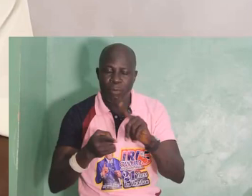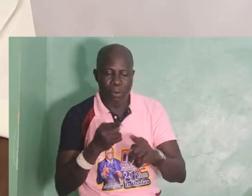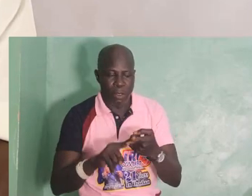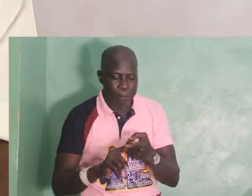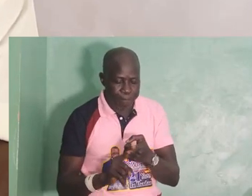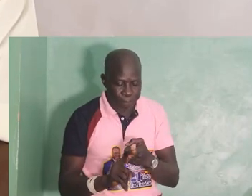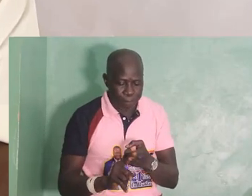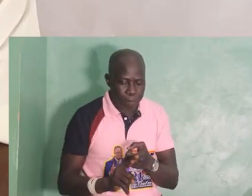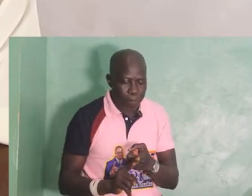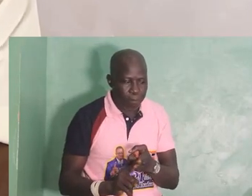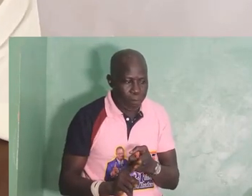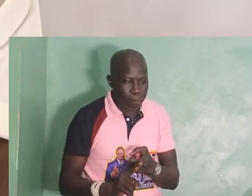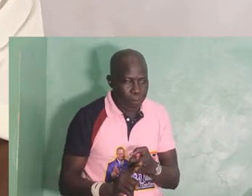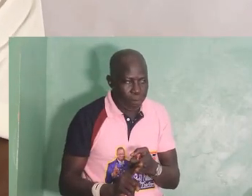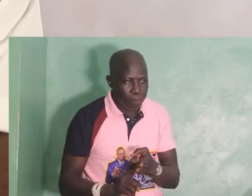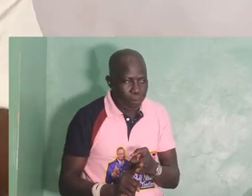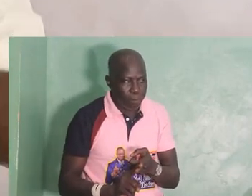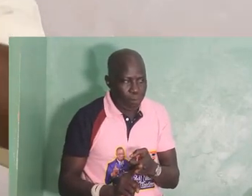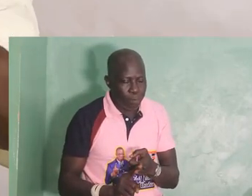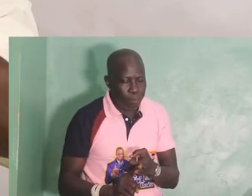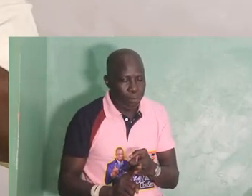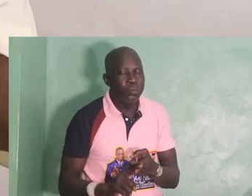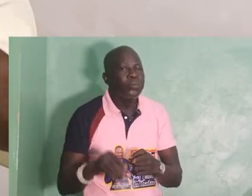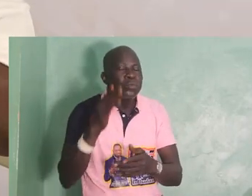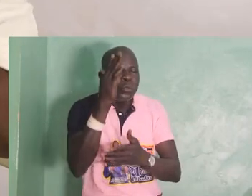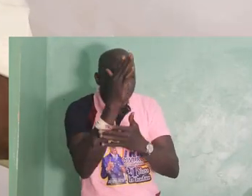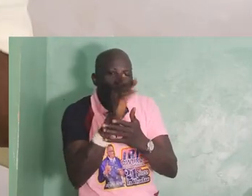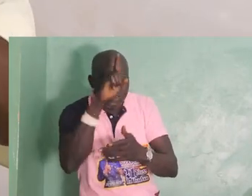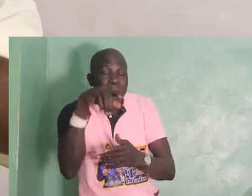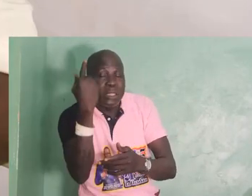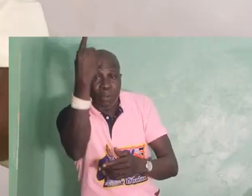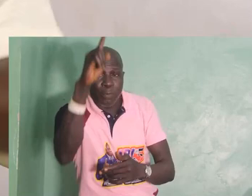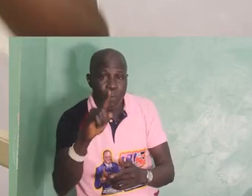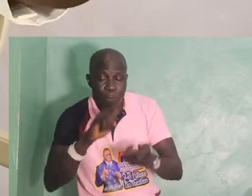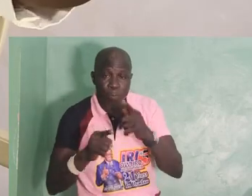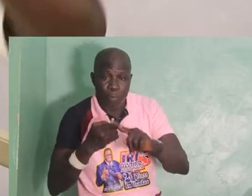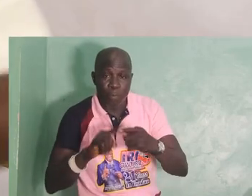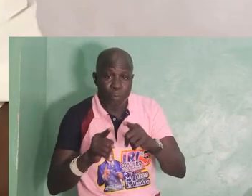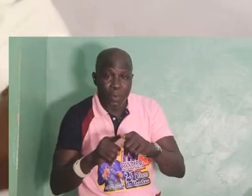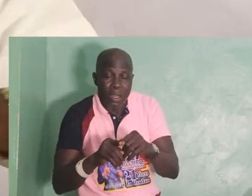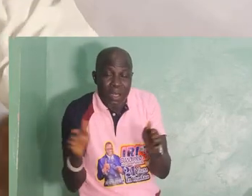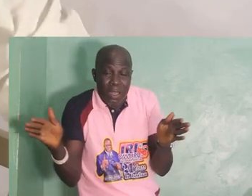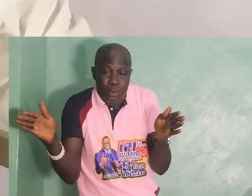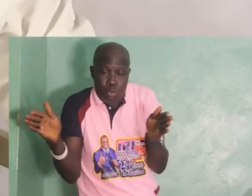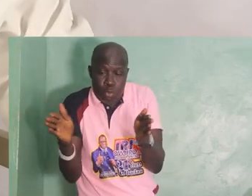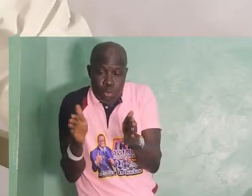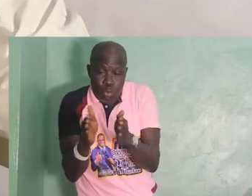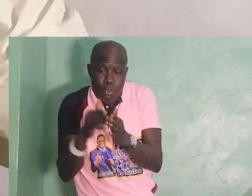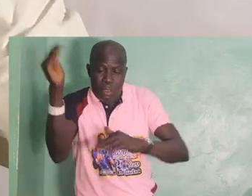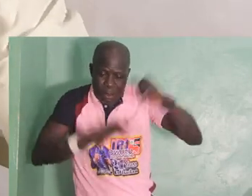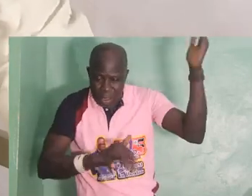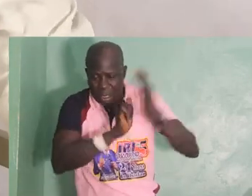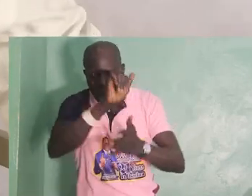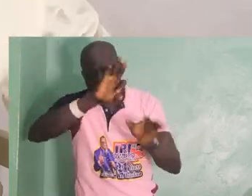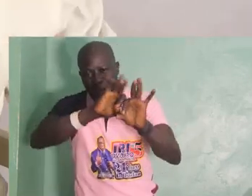tin bo. Ore kan sin be ti o sunmo ni ju arakunrin lo. Ore kan sin be. There is a friend. Sunmo ni ju egbon. That is closer than